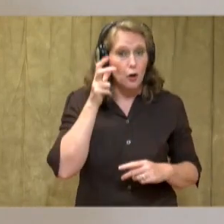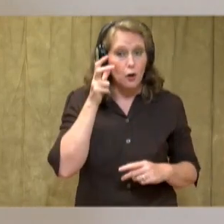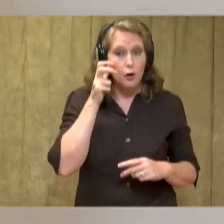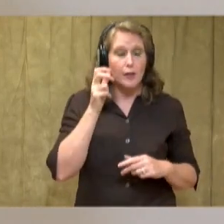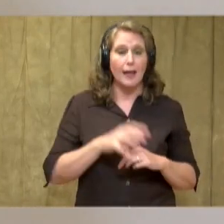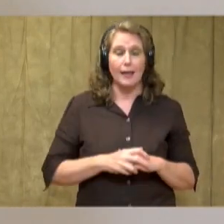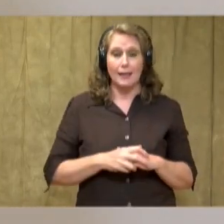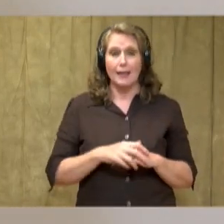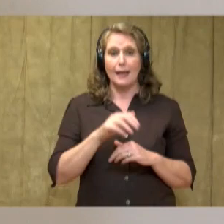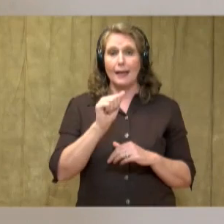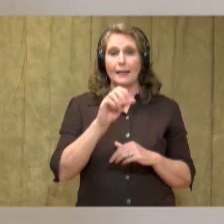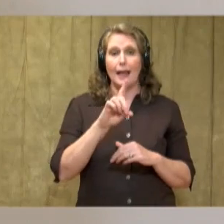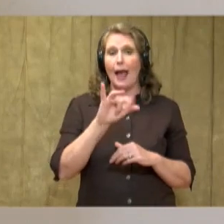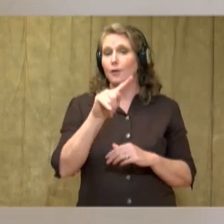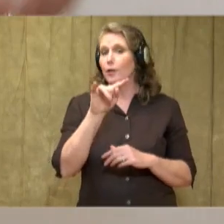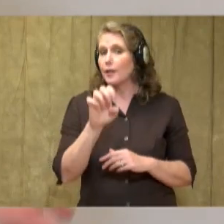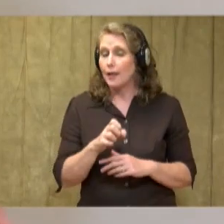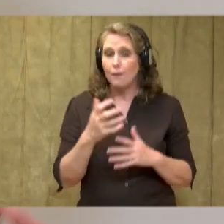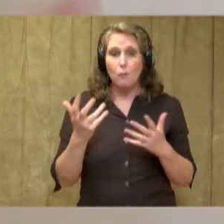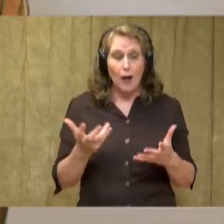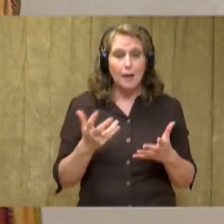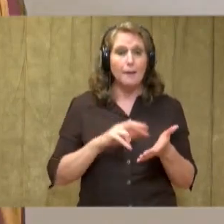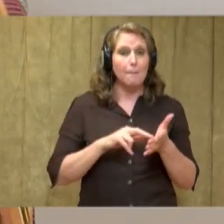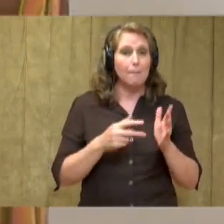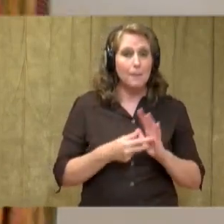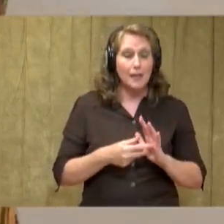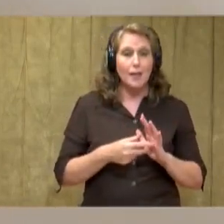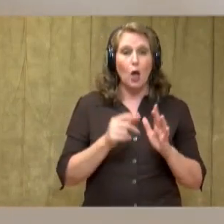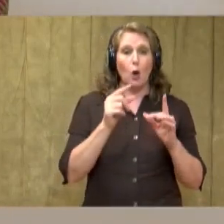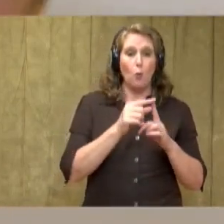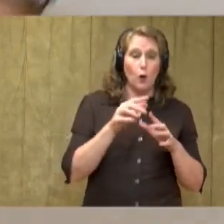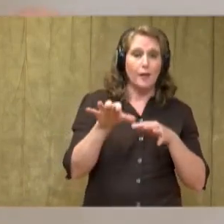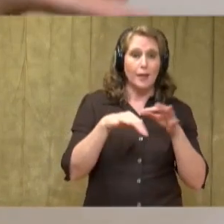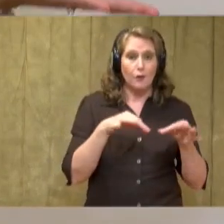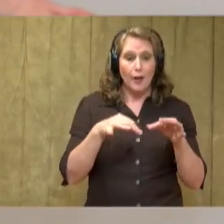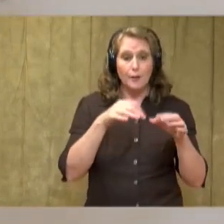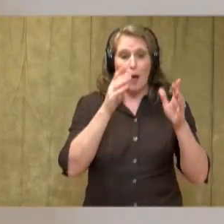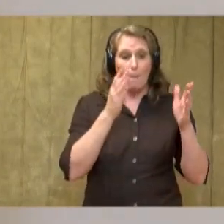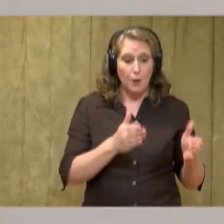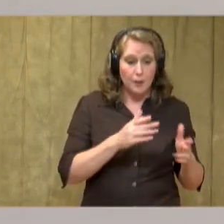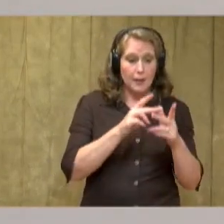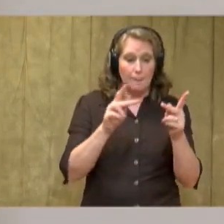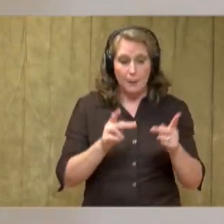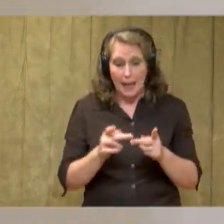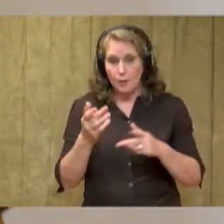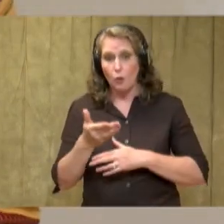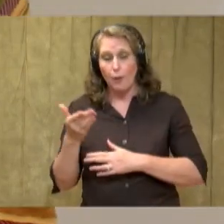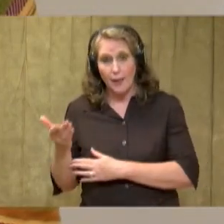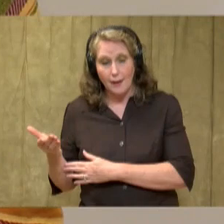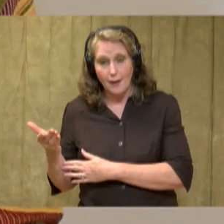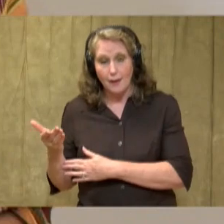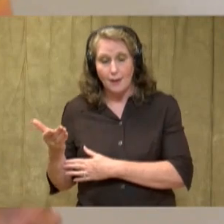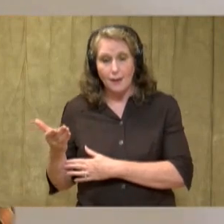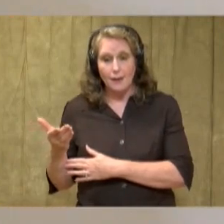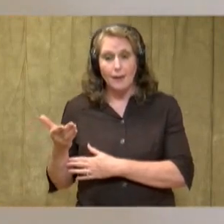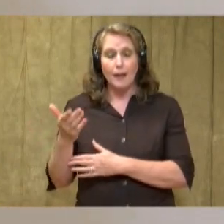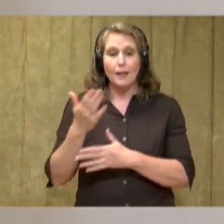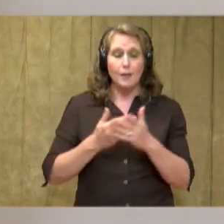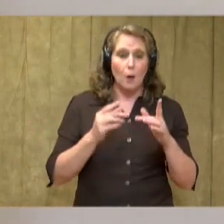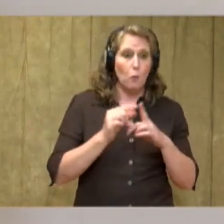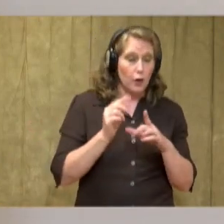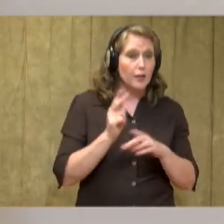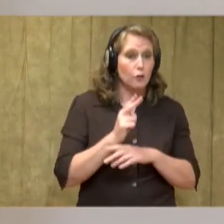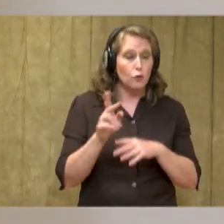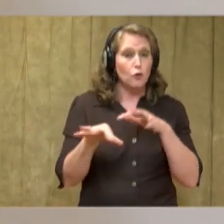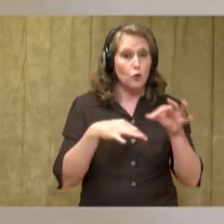like we said, an adjective is a word that describes a person, place, or thing, okay? So some words that they use